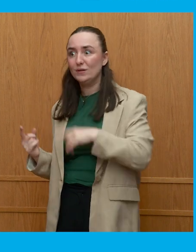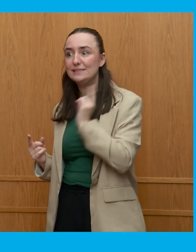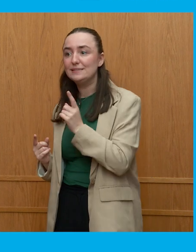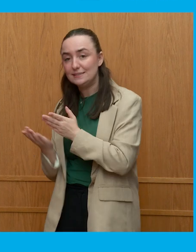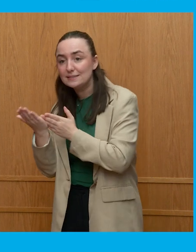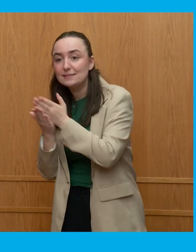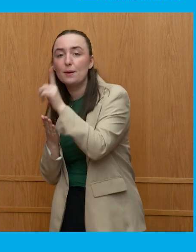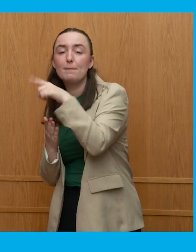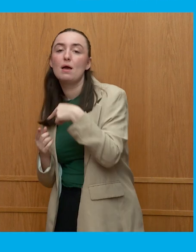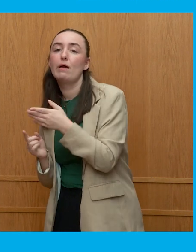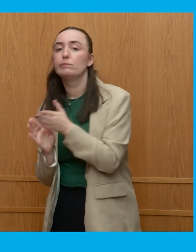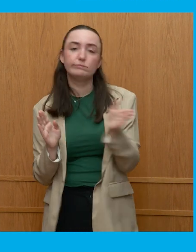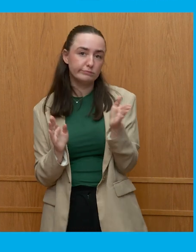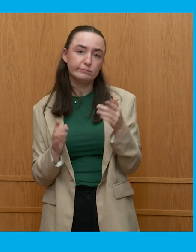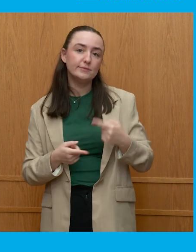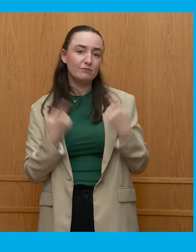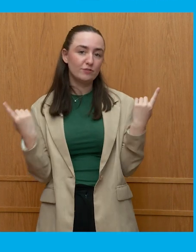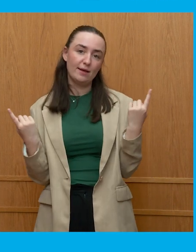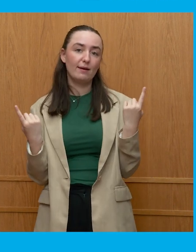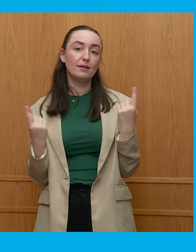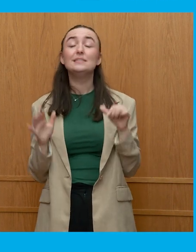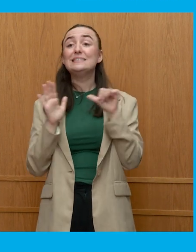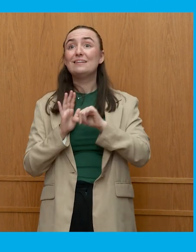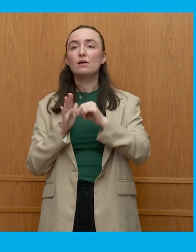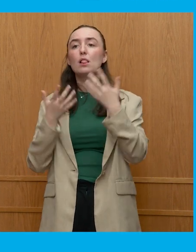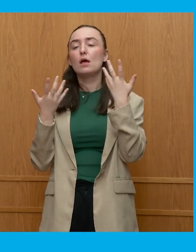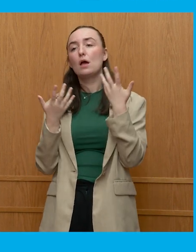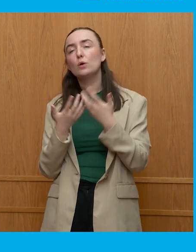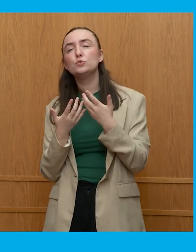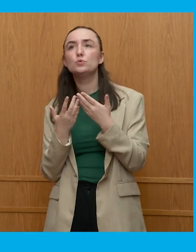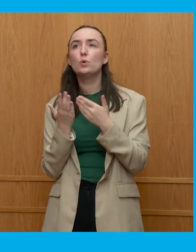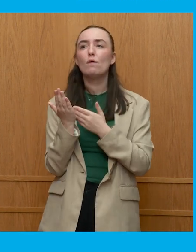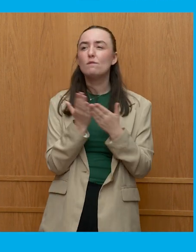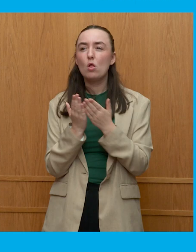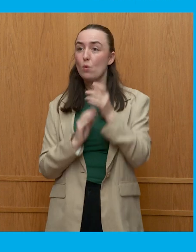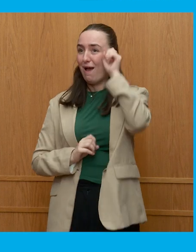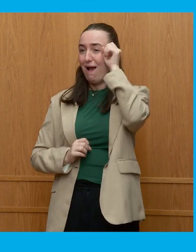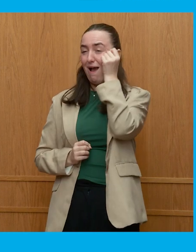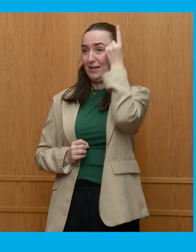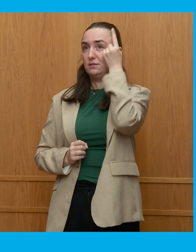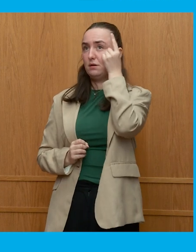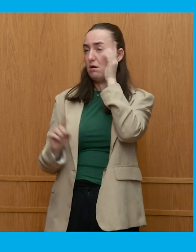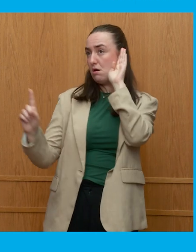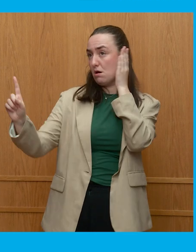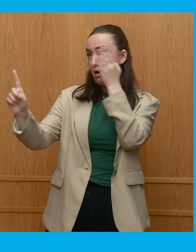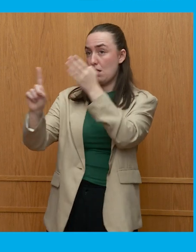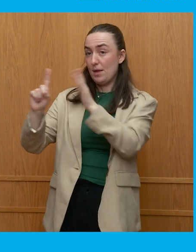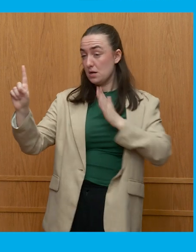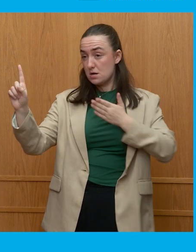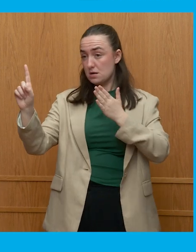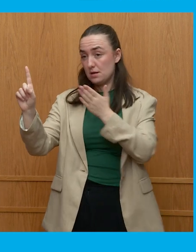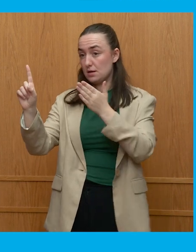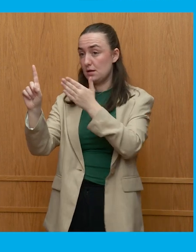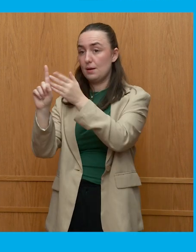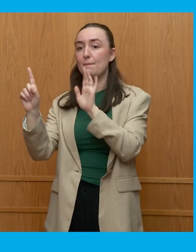have to be able to follow on an idea which remains true to